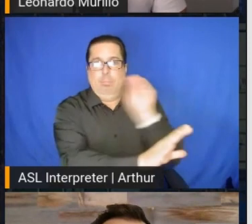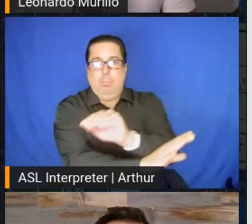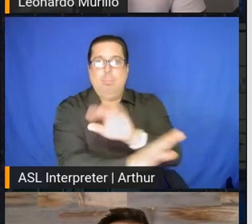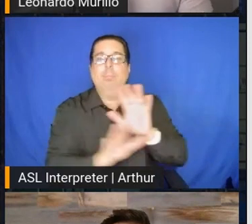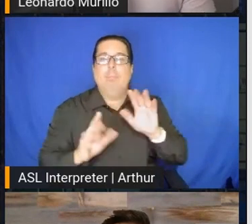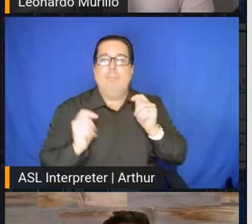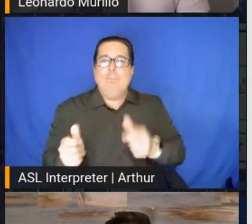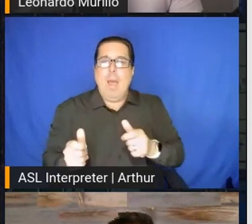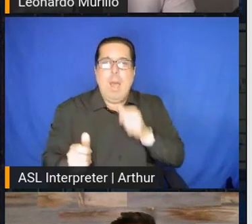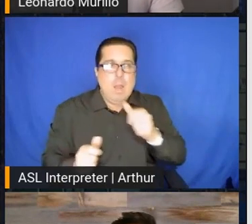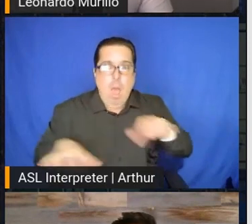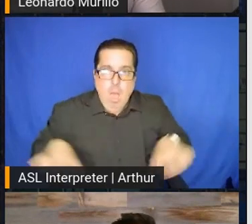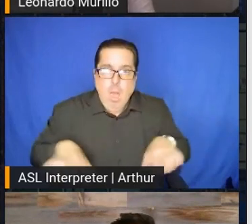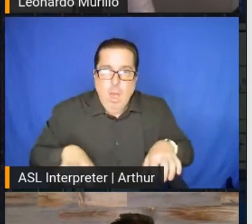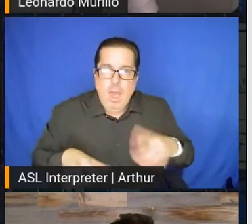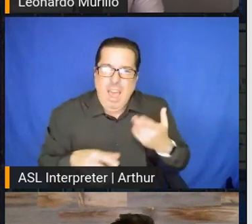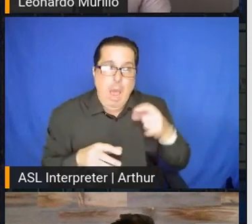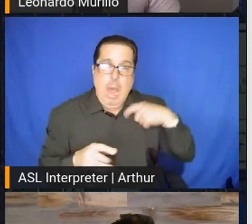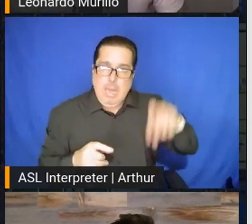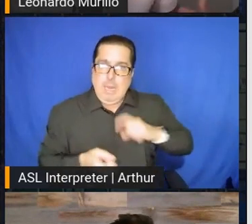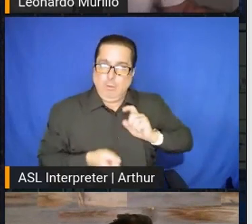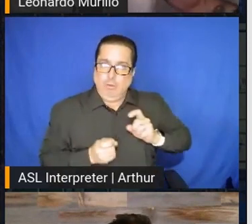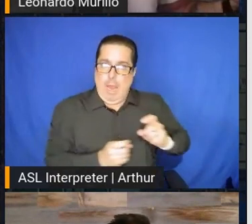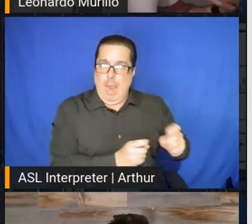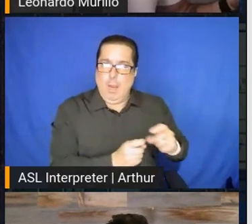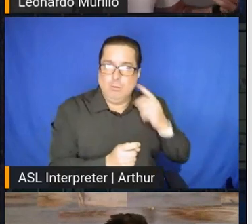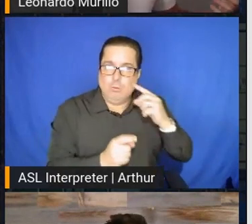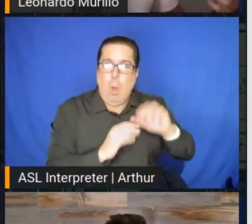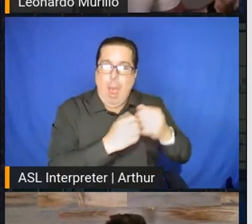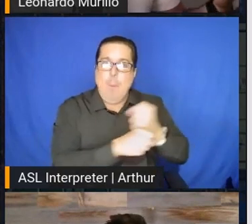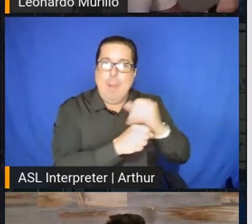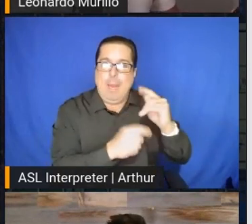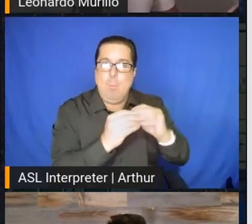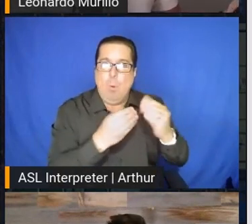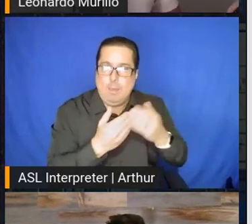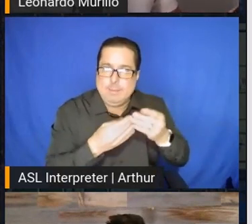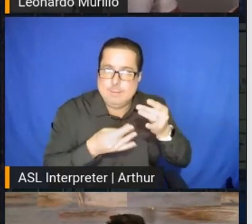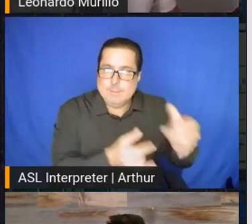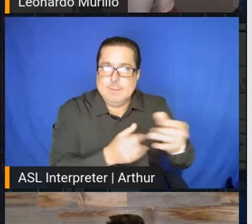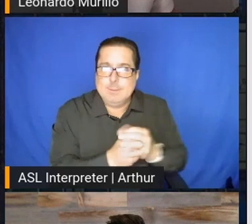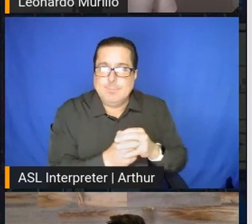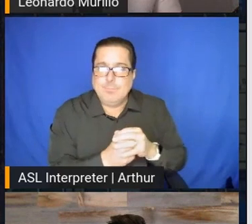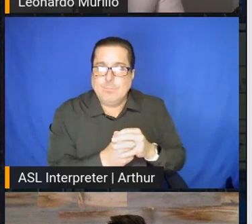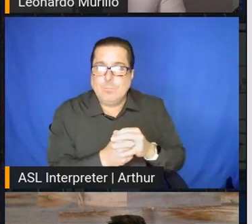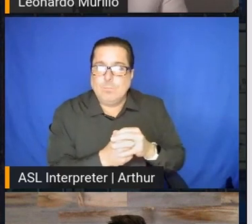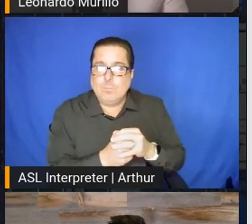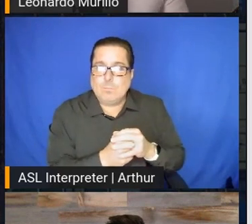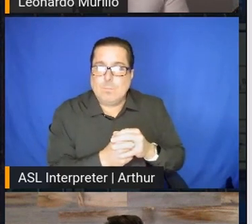make the necessary changes, right? And just the fact that you're pulling makes it all easier.